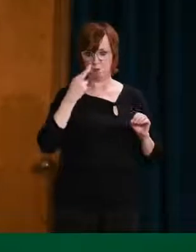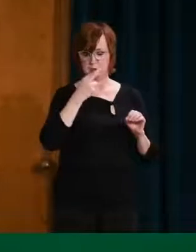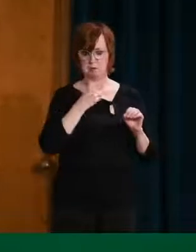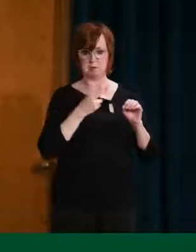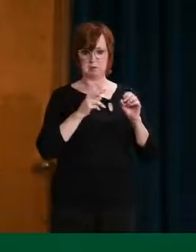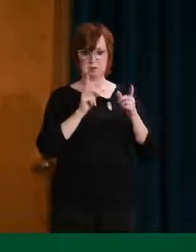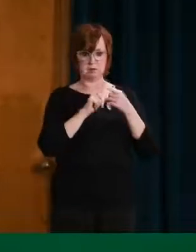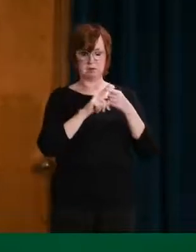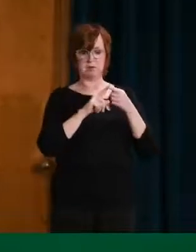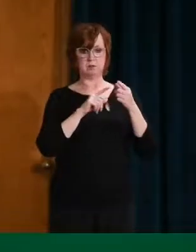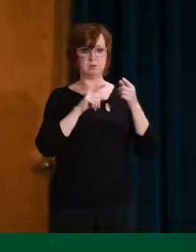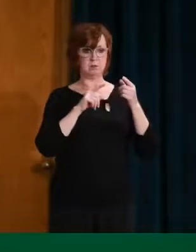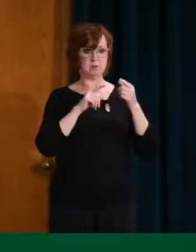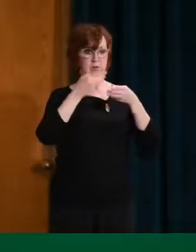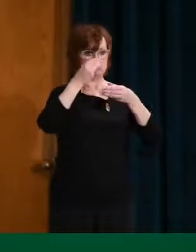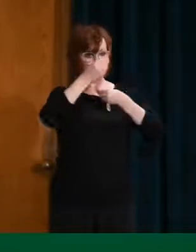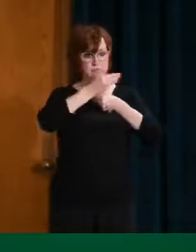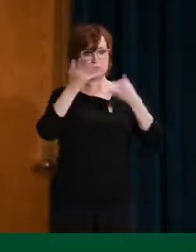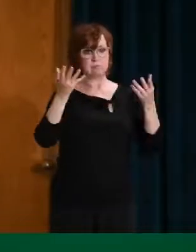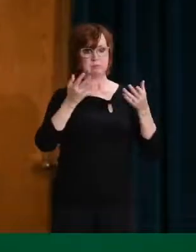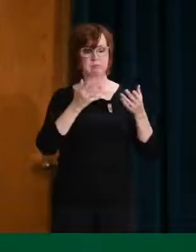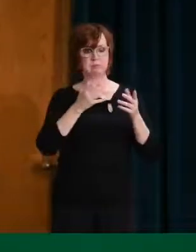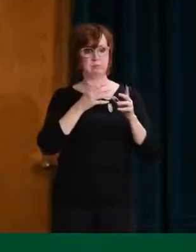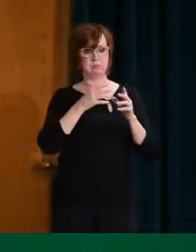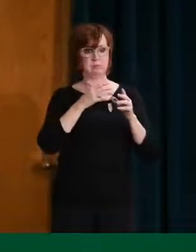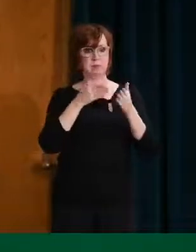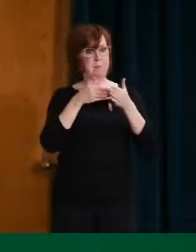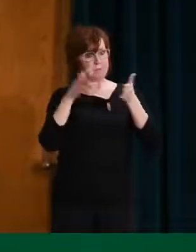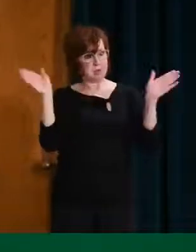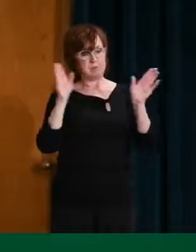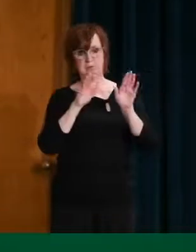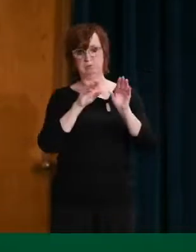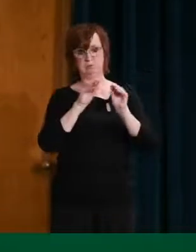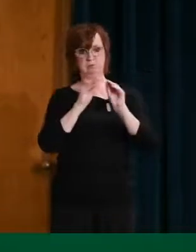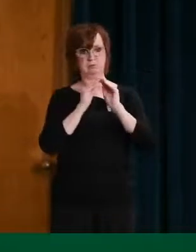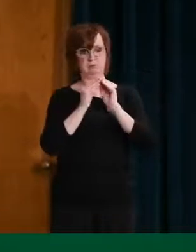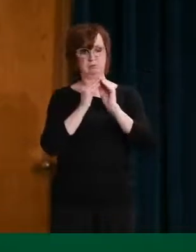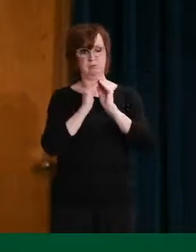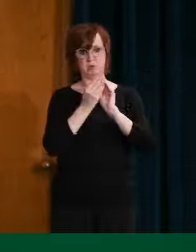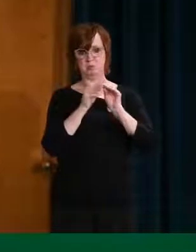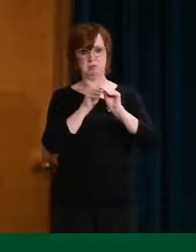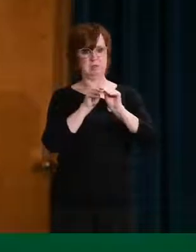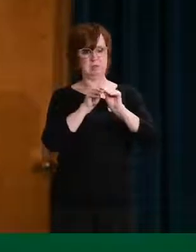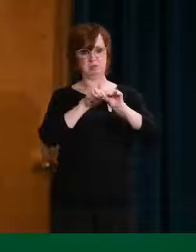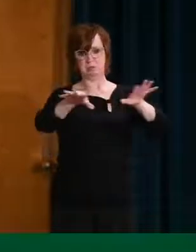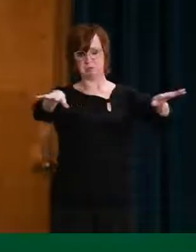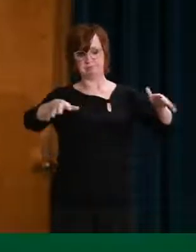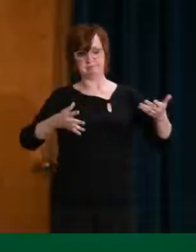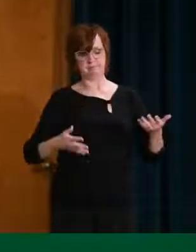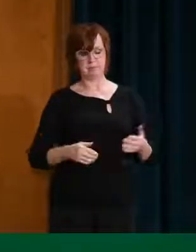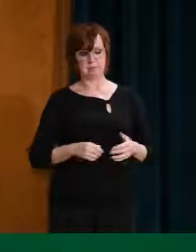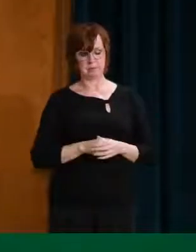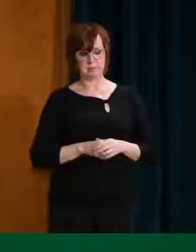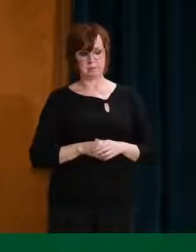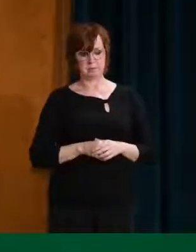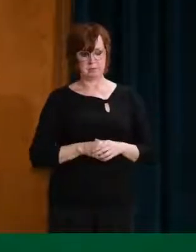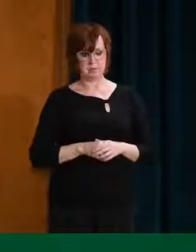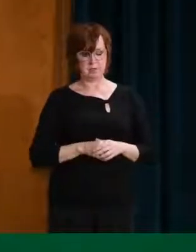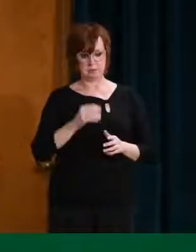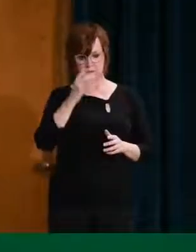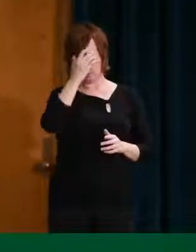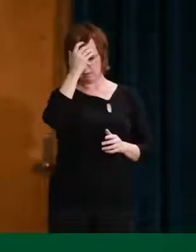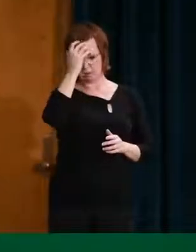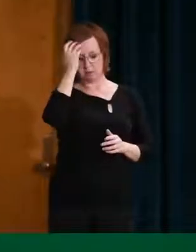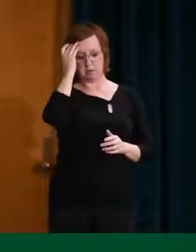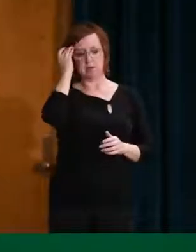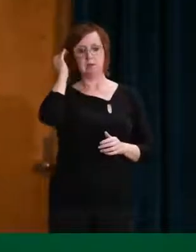public setting, that is not disclosed. So what happens is when there's a person who is tested positive, public health will